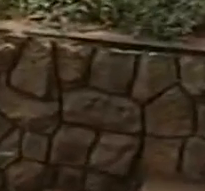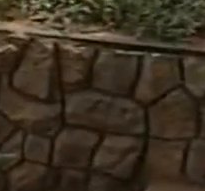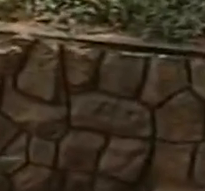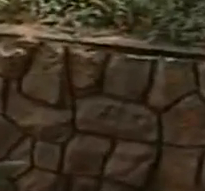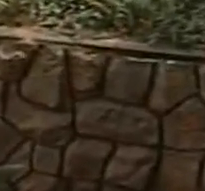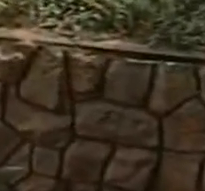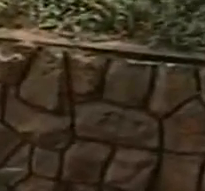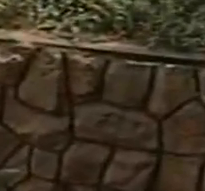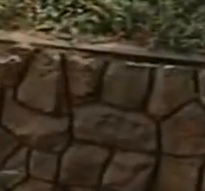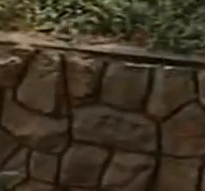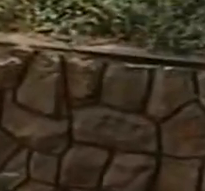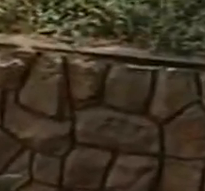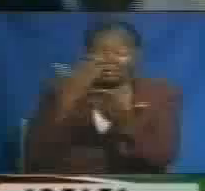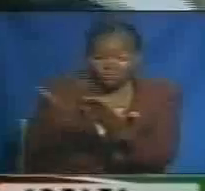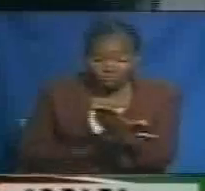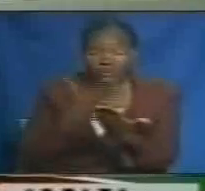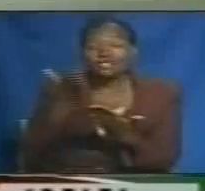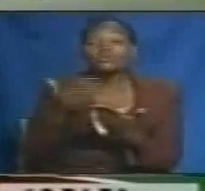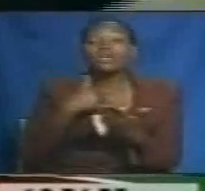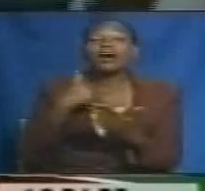concerns from members of parliament.